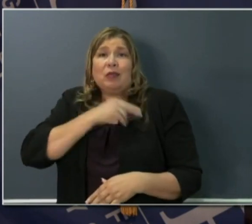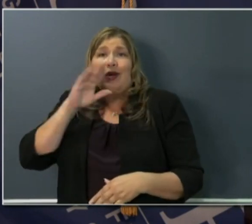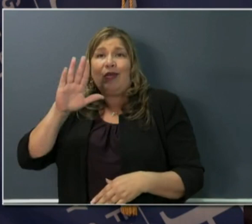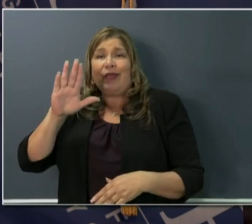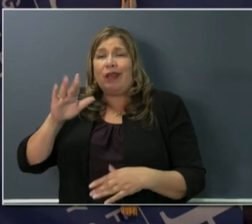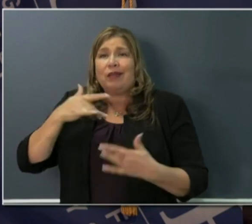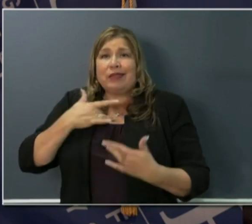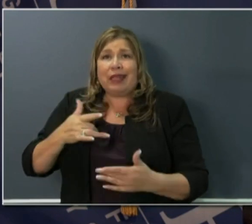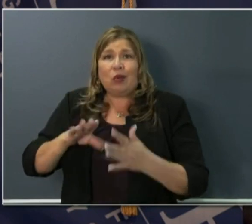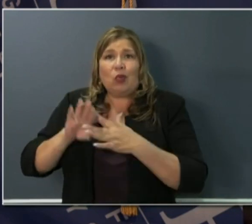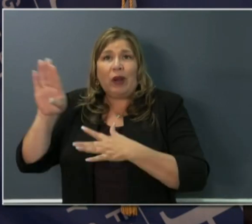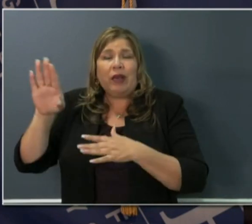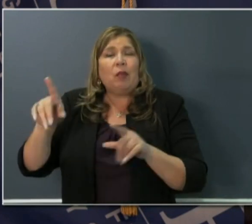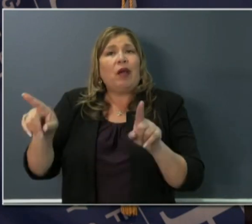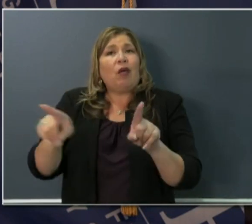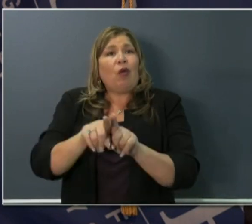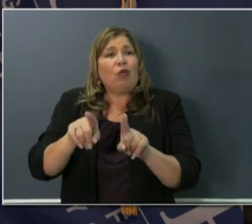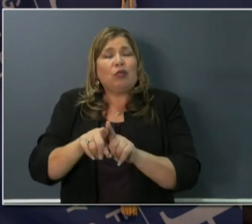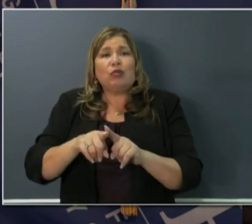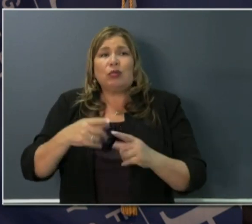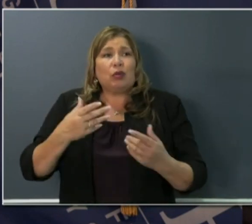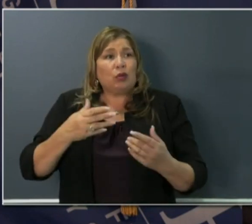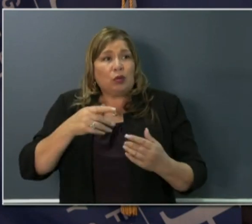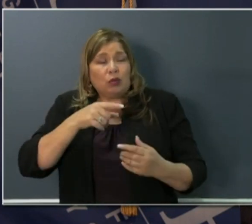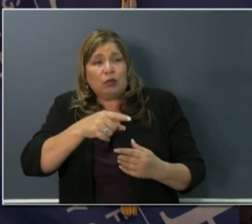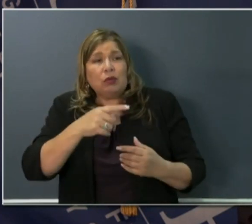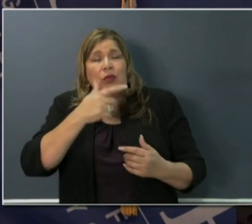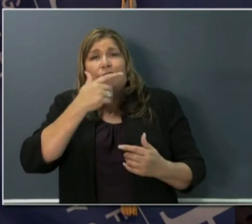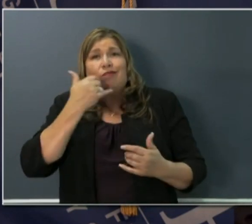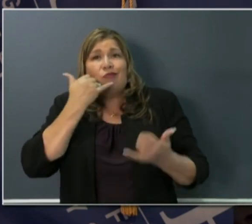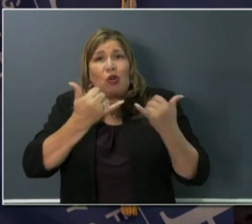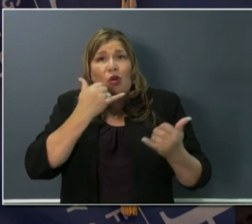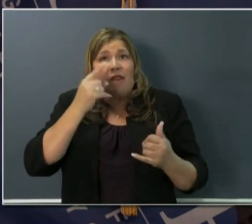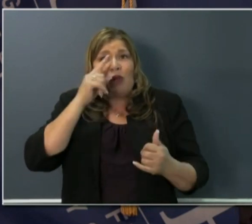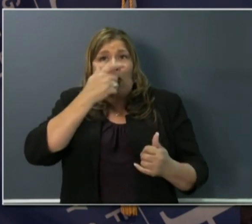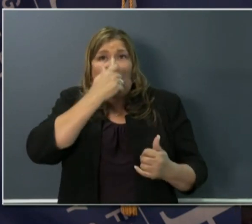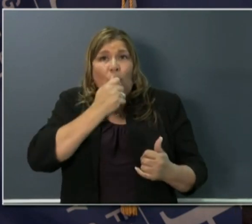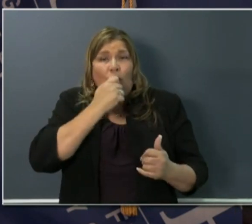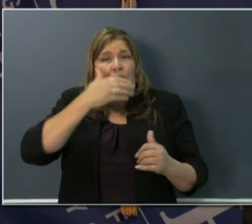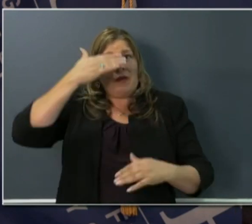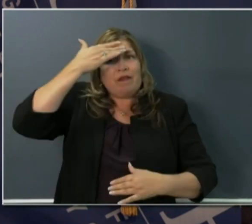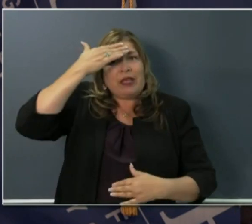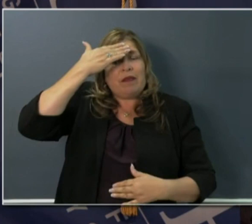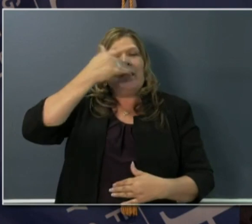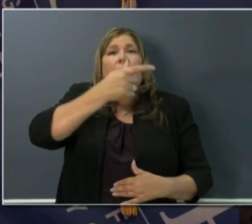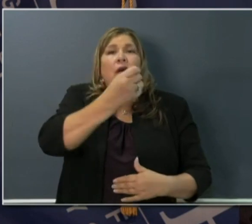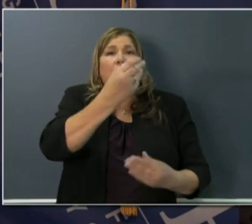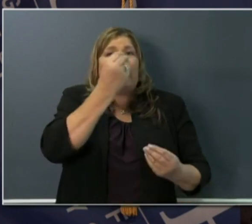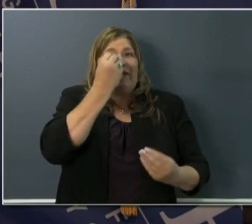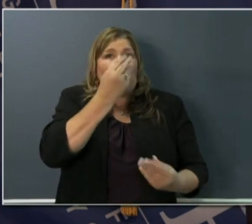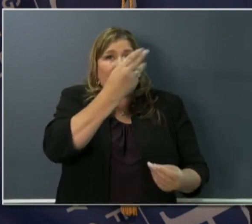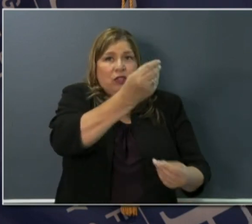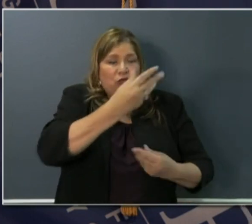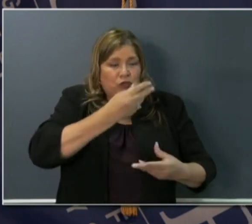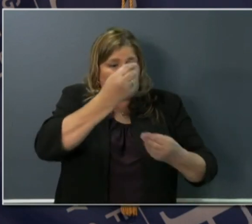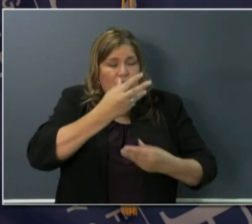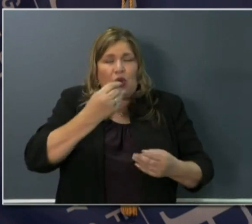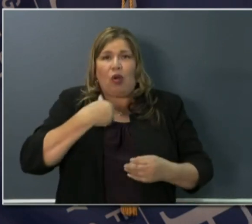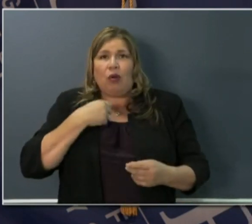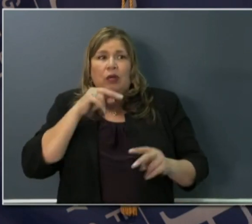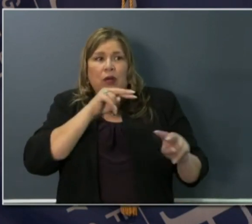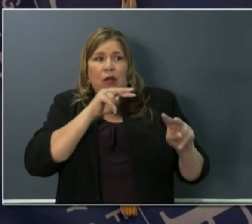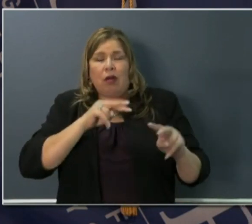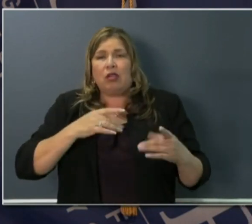like call centers for colds, fever, that helps us model this as well. And we're watching those trends. The